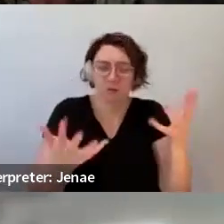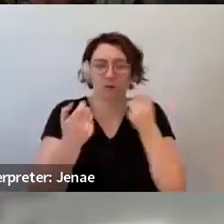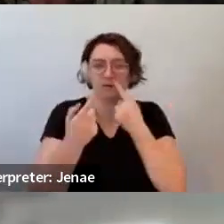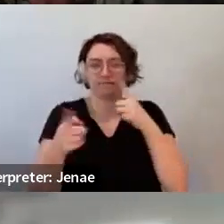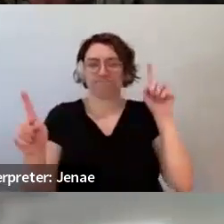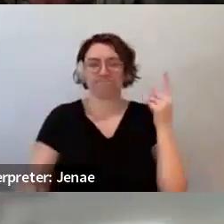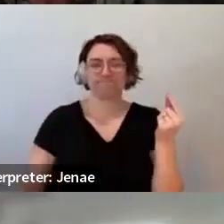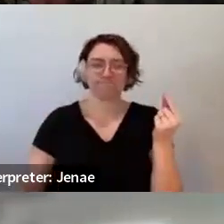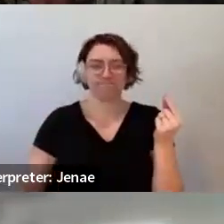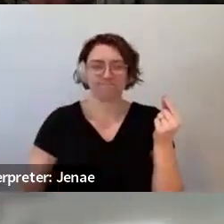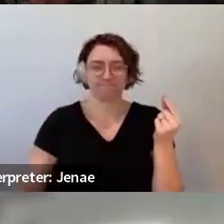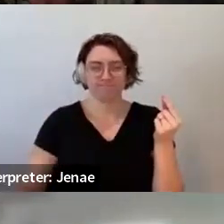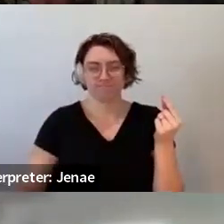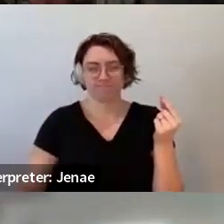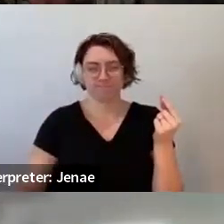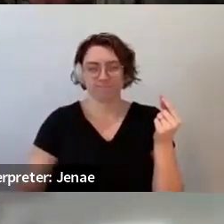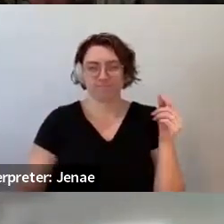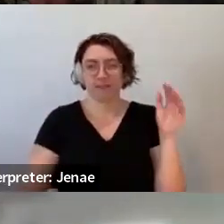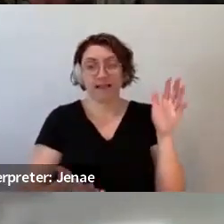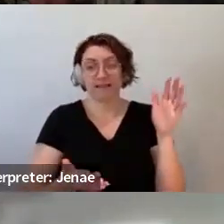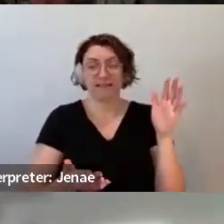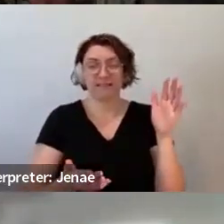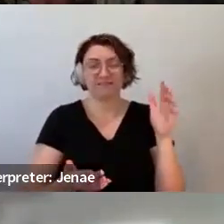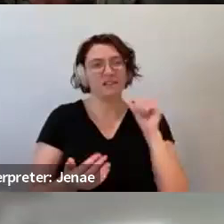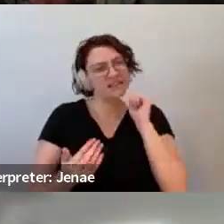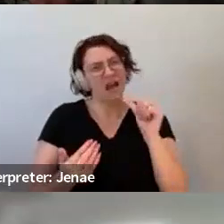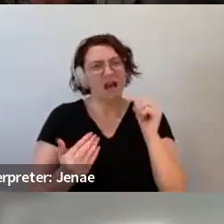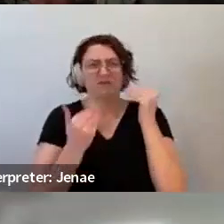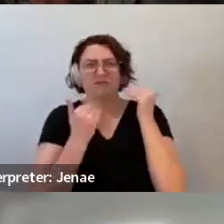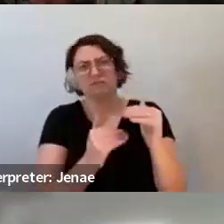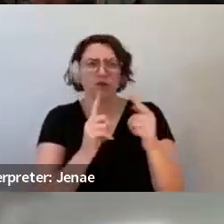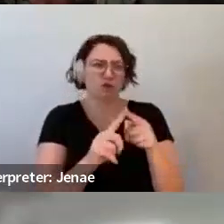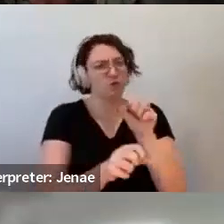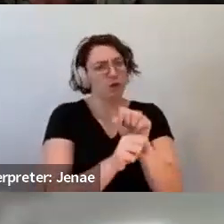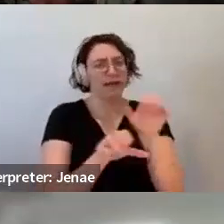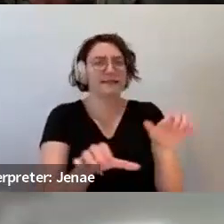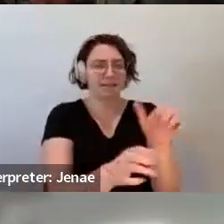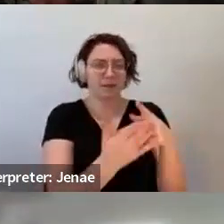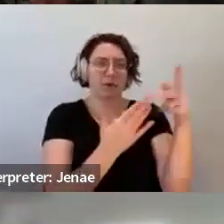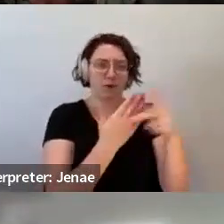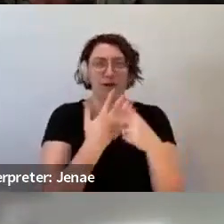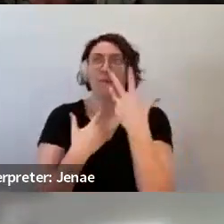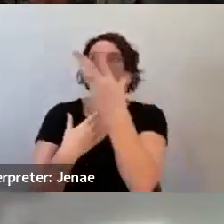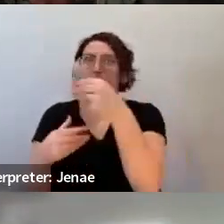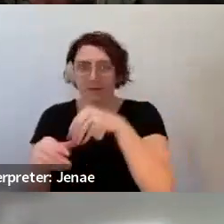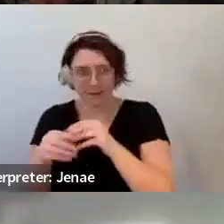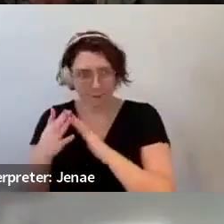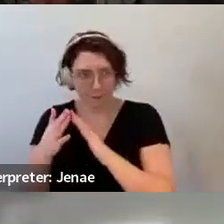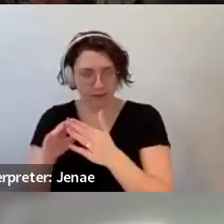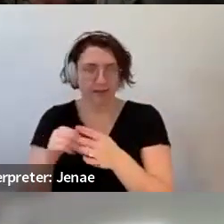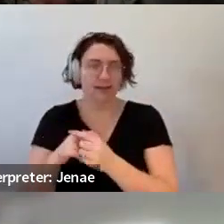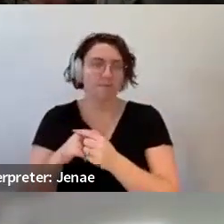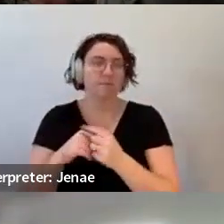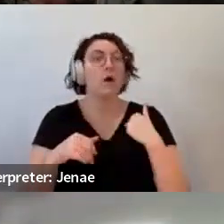is exclusive and not restricted to a work activity program, so something out in the community. And we provide